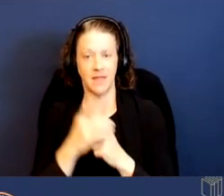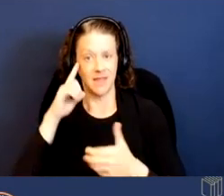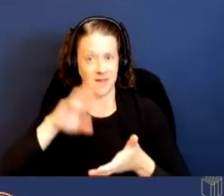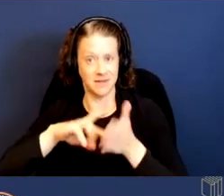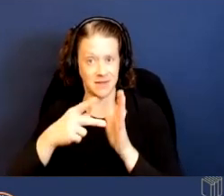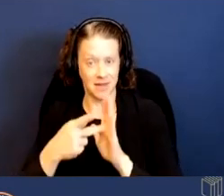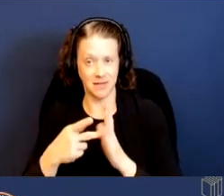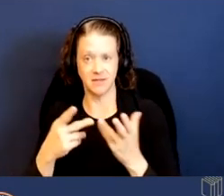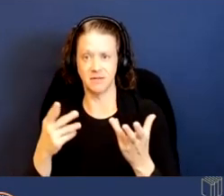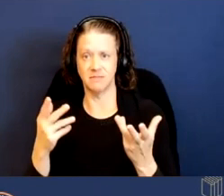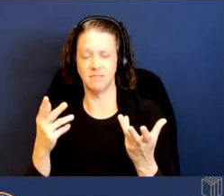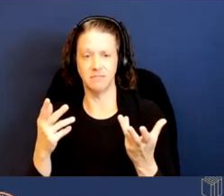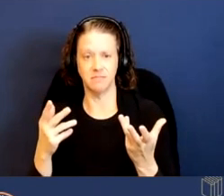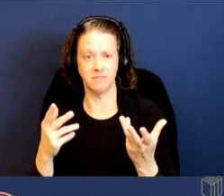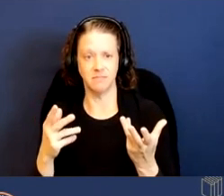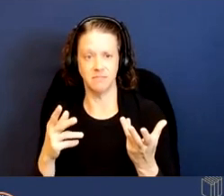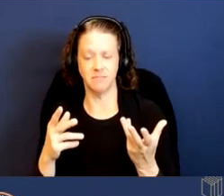of